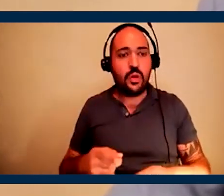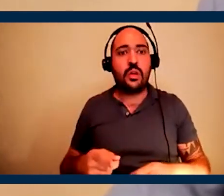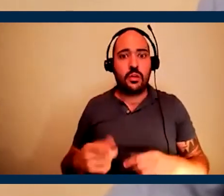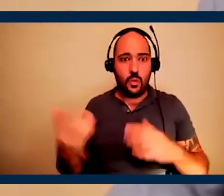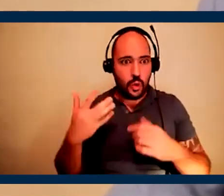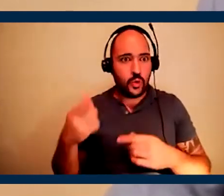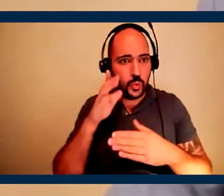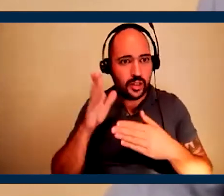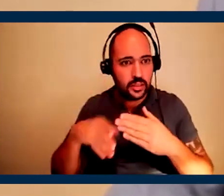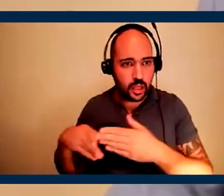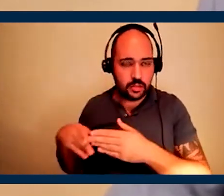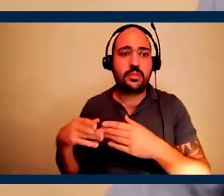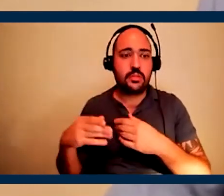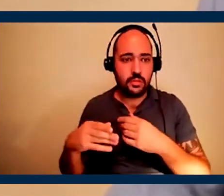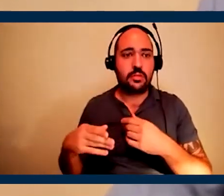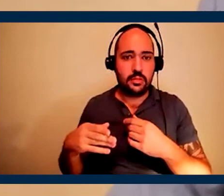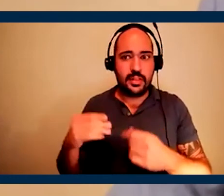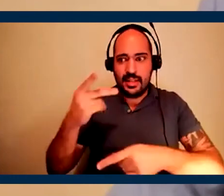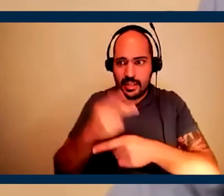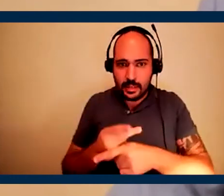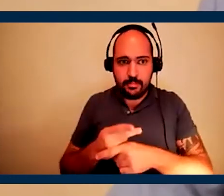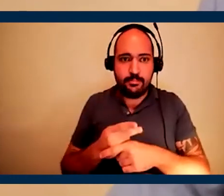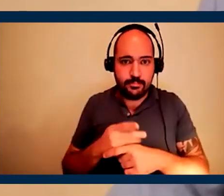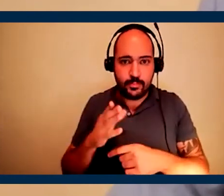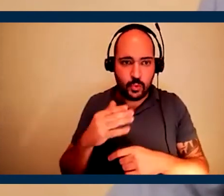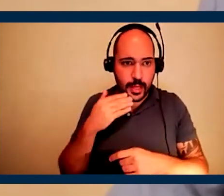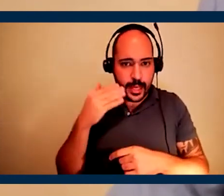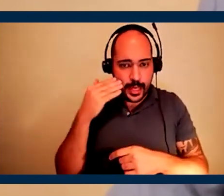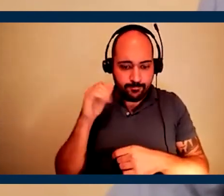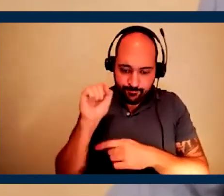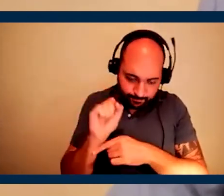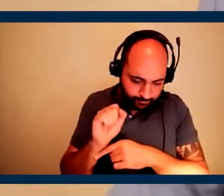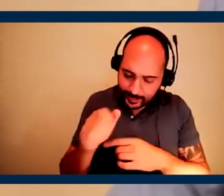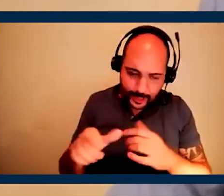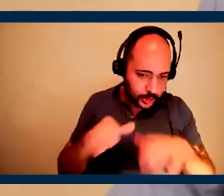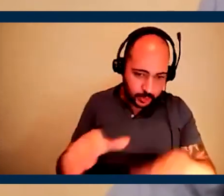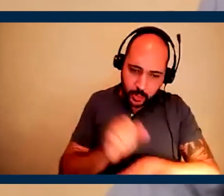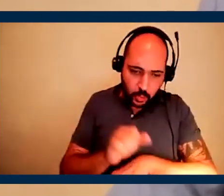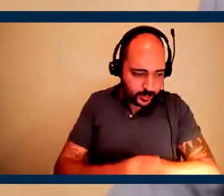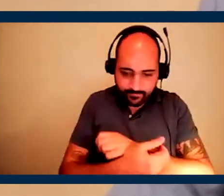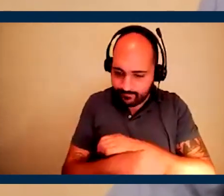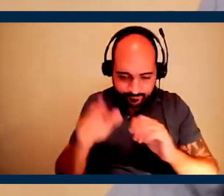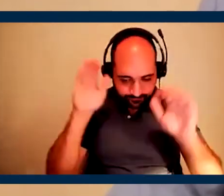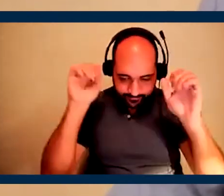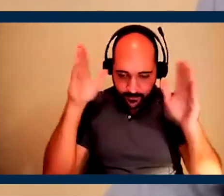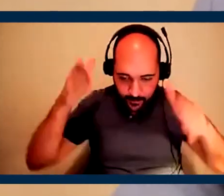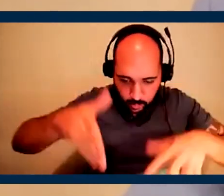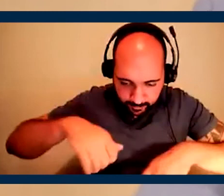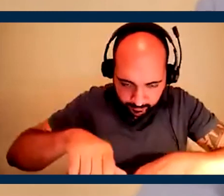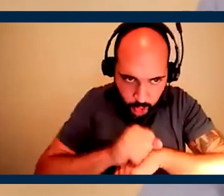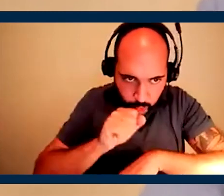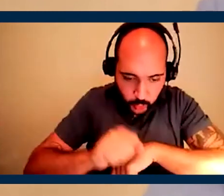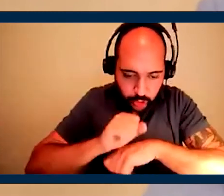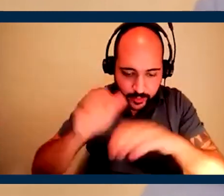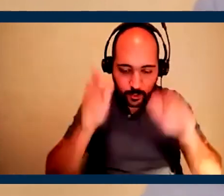you're gonna get done and keep your head down and do the work because that's all anybody expects us to do. You know,